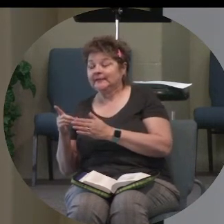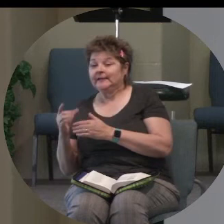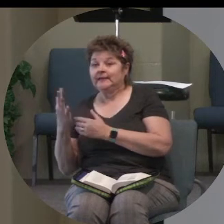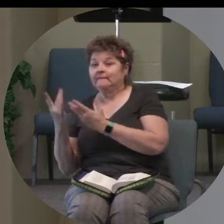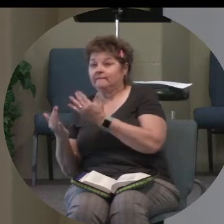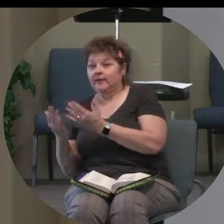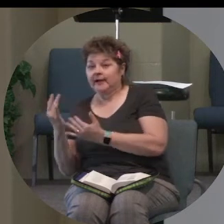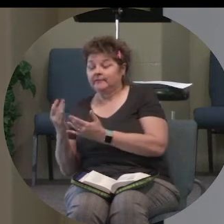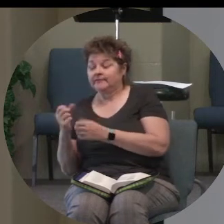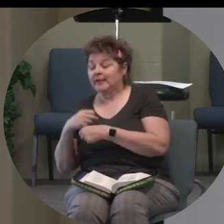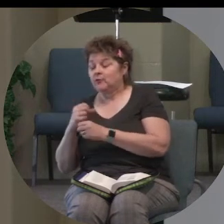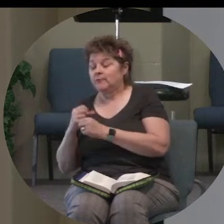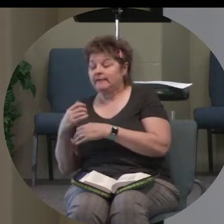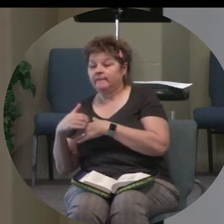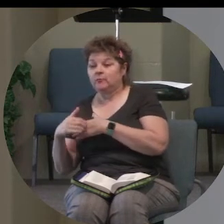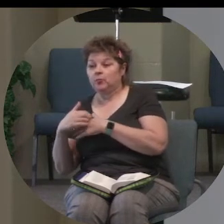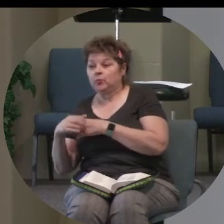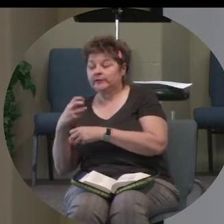Therefore, they were destroyed."